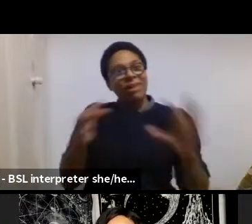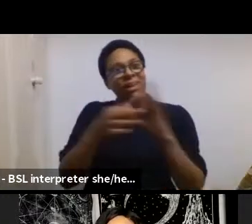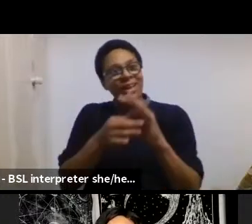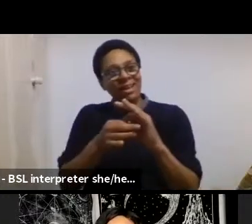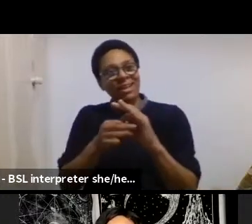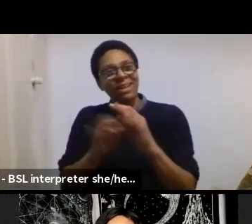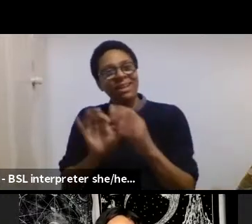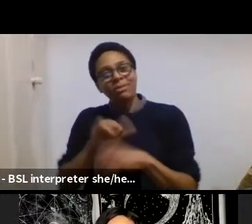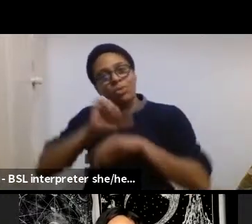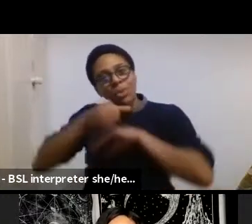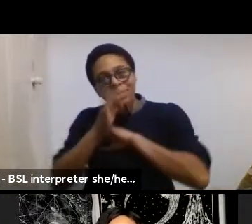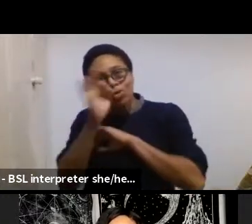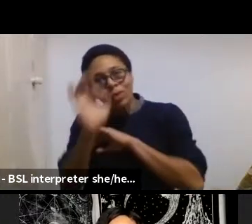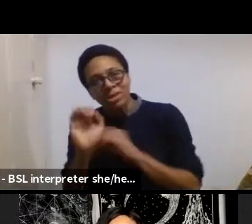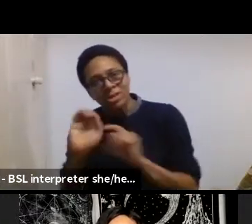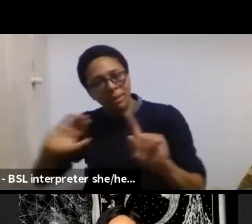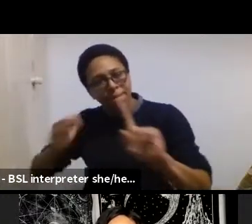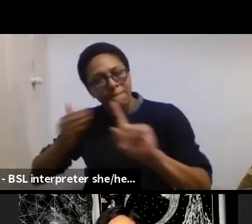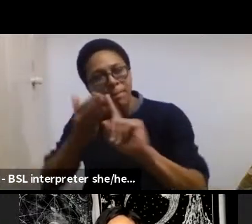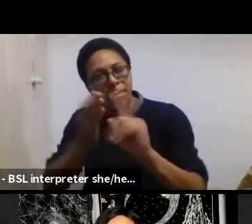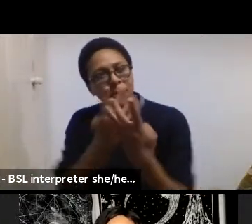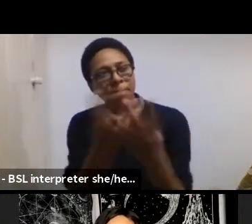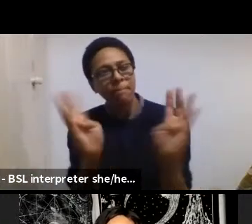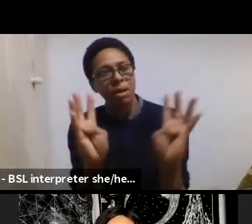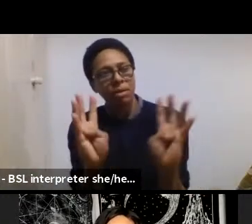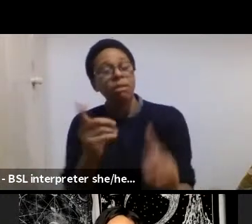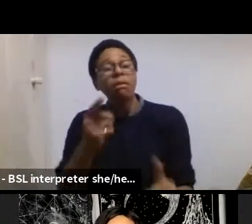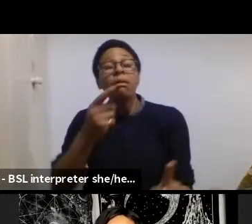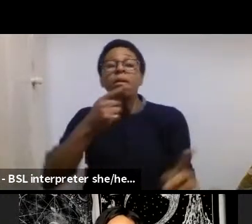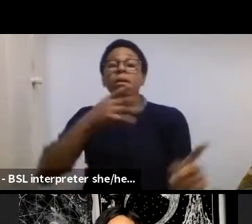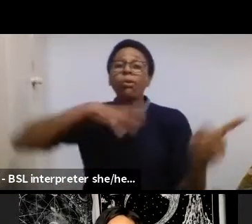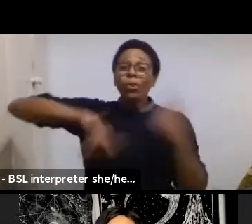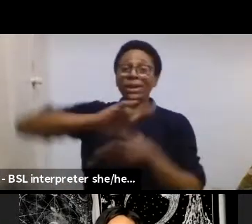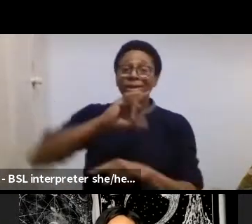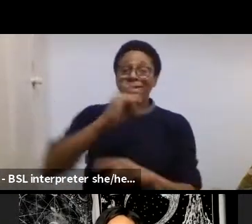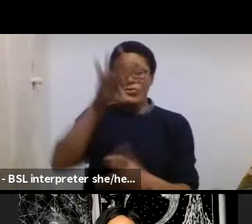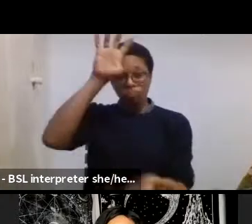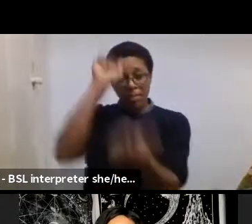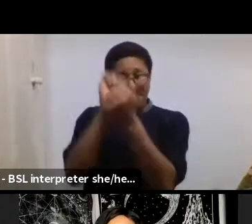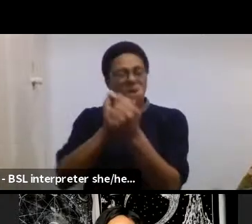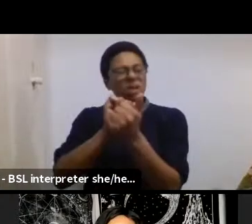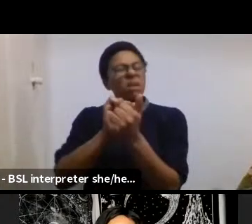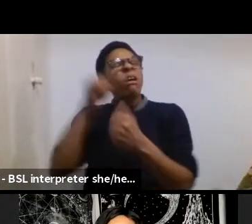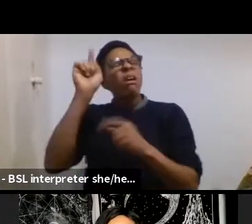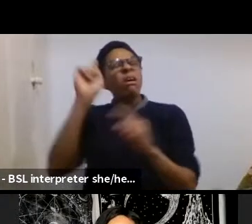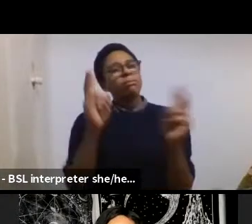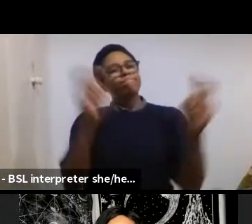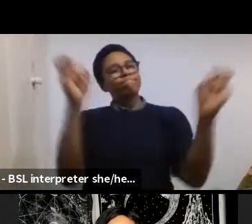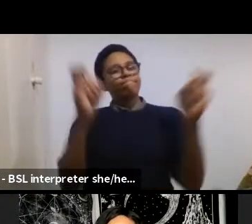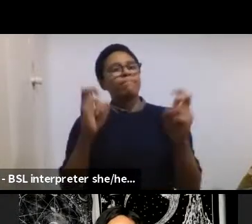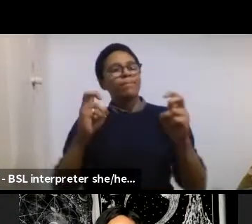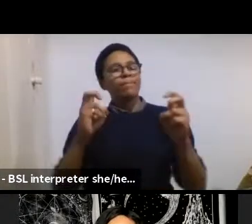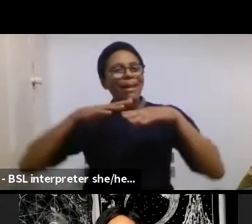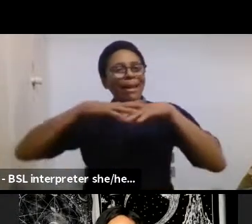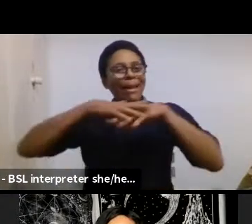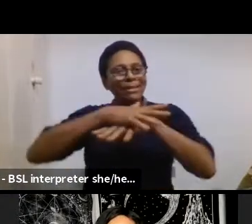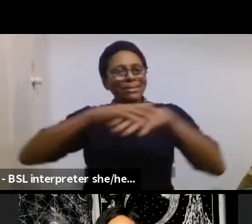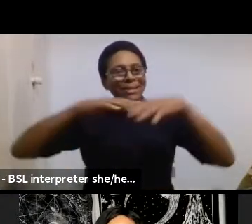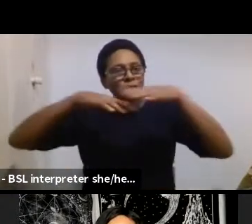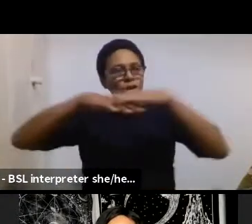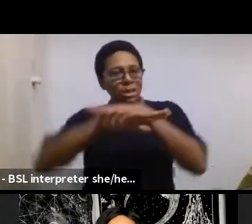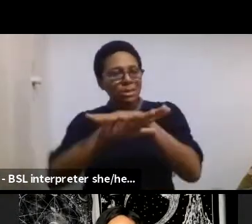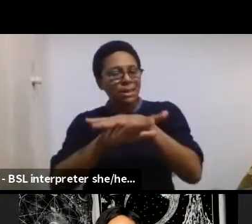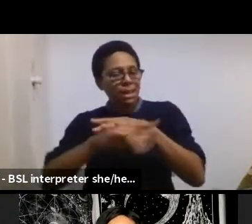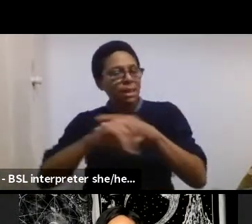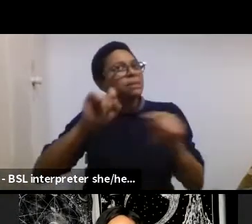is, we always need to bear in mind intersectionality whenever we're talking about anything particularly to do with LGBT